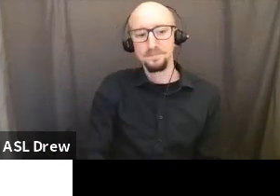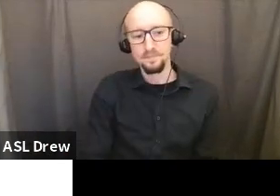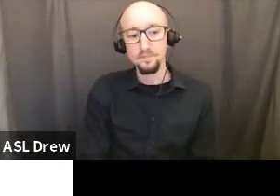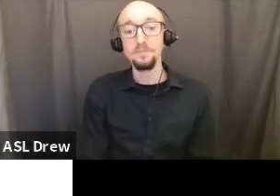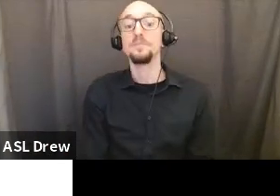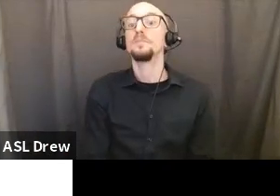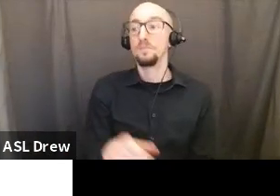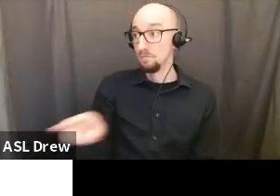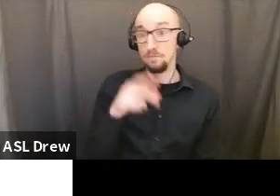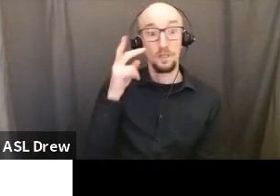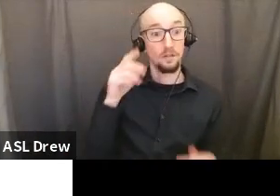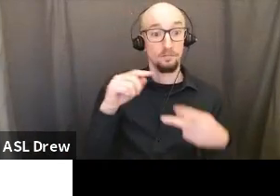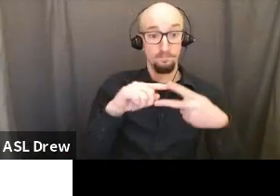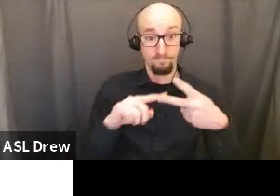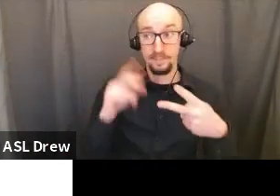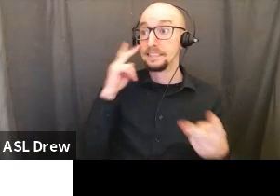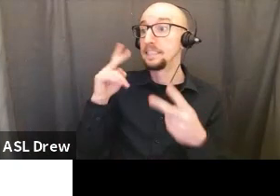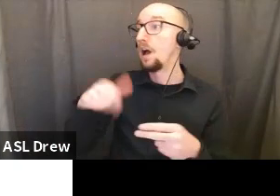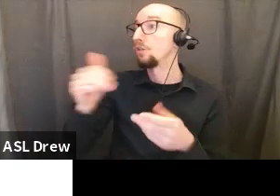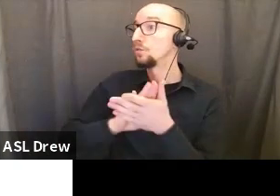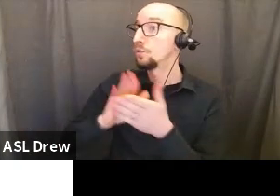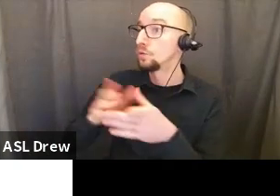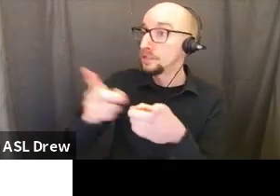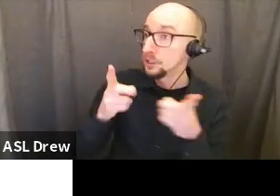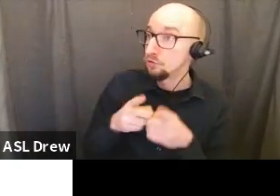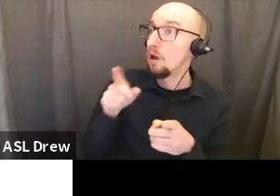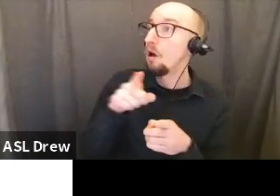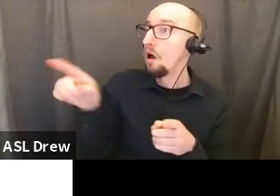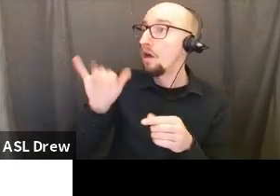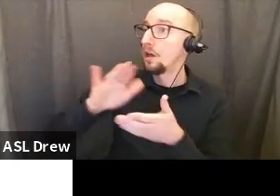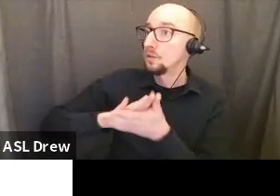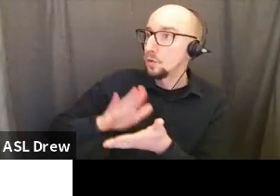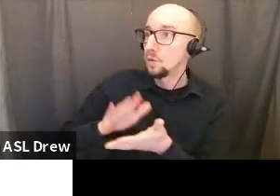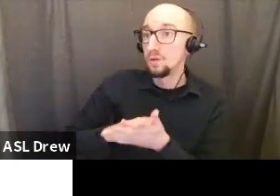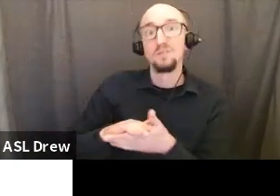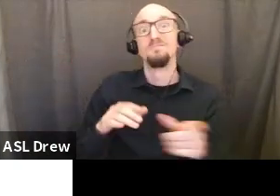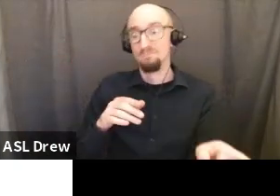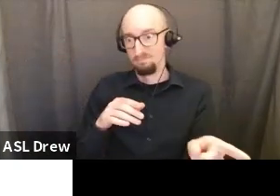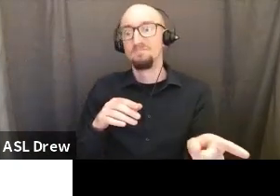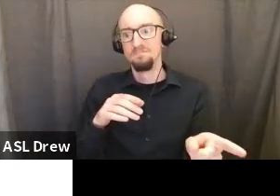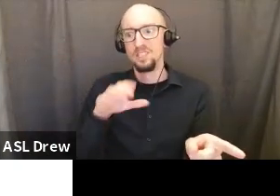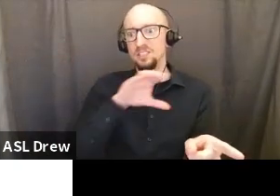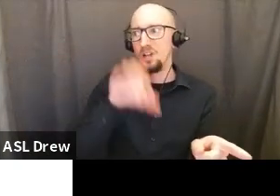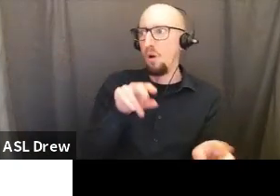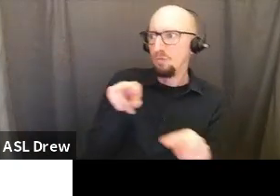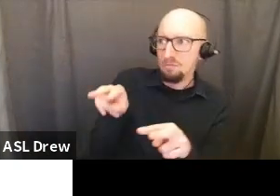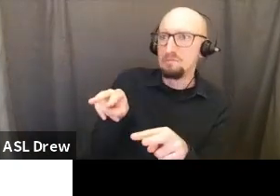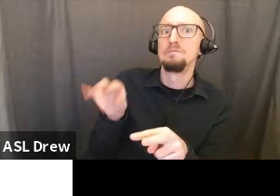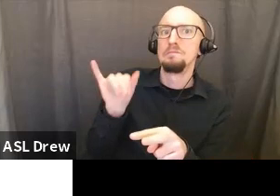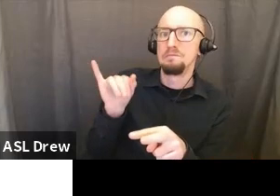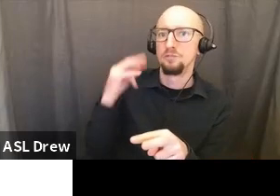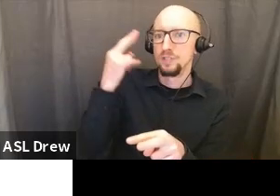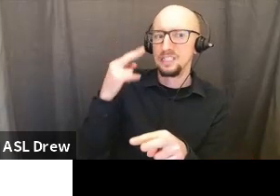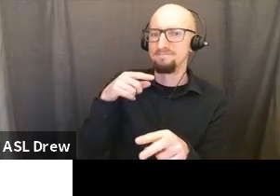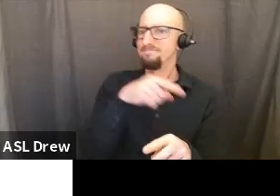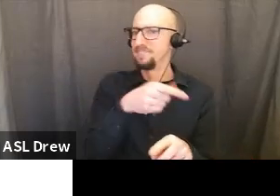and their selective schools, Chicago was rightly concerned that when they